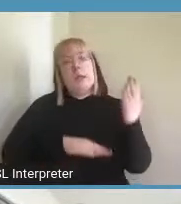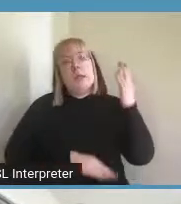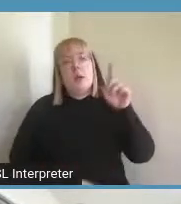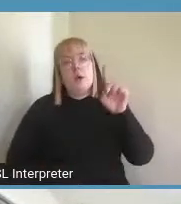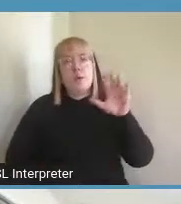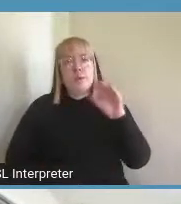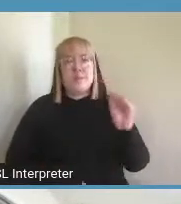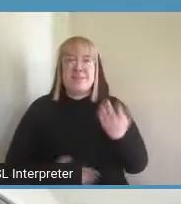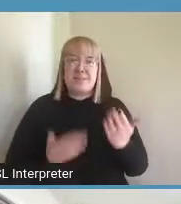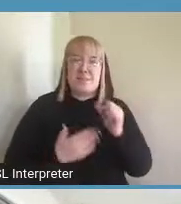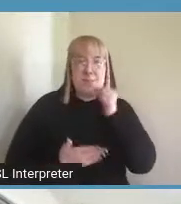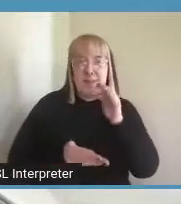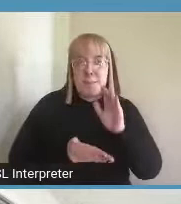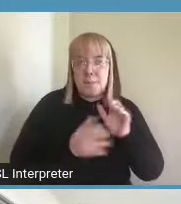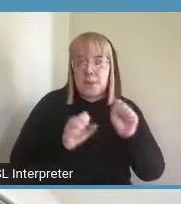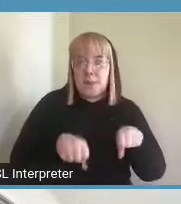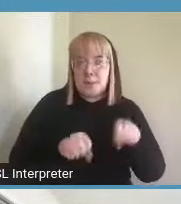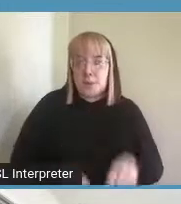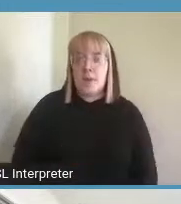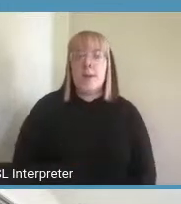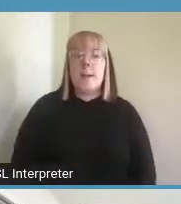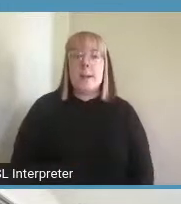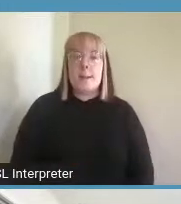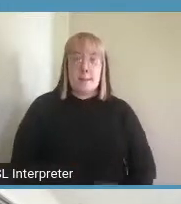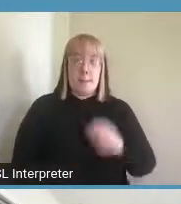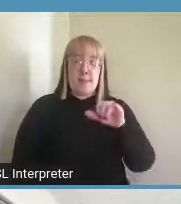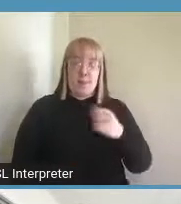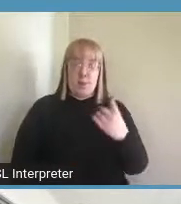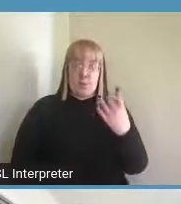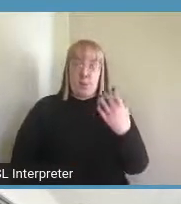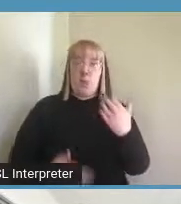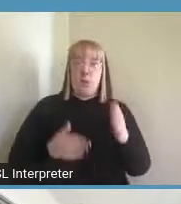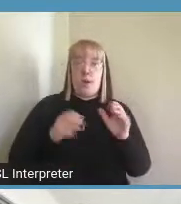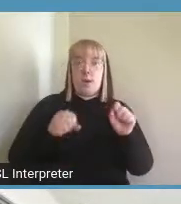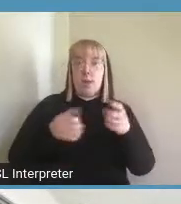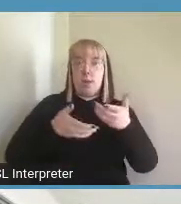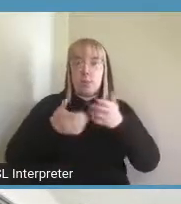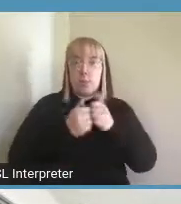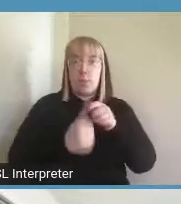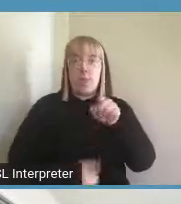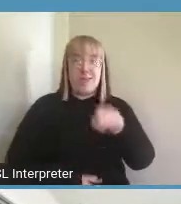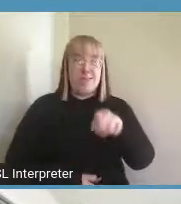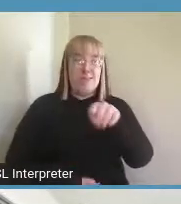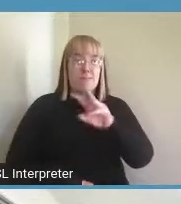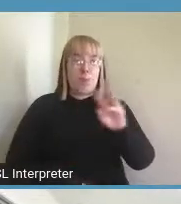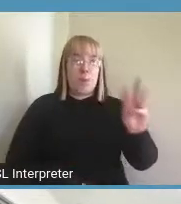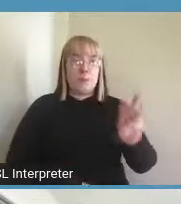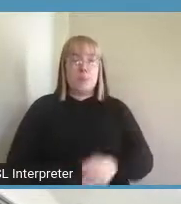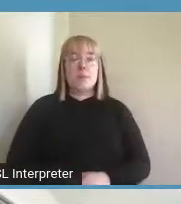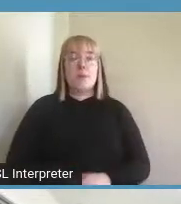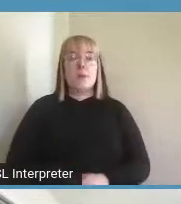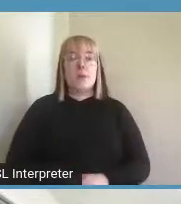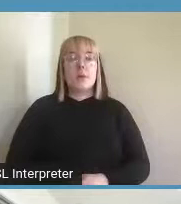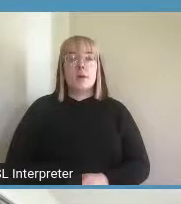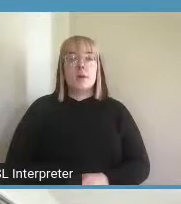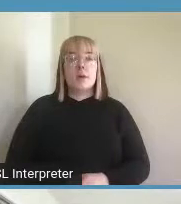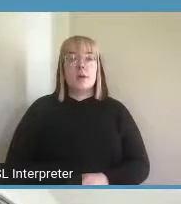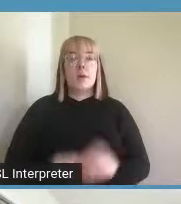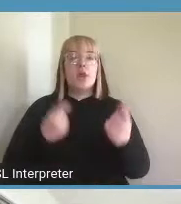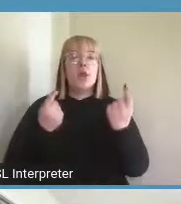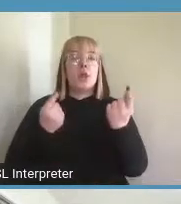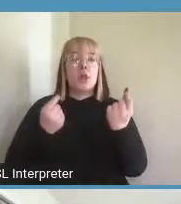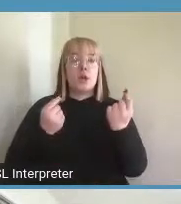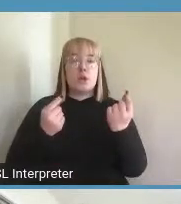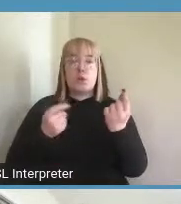unrealistic. So that's one way you can interact with this. They do a call every year for organizations